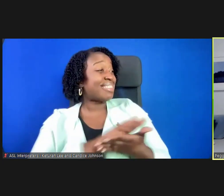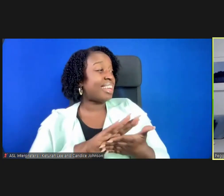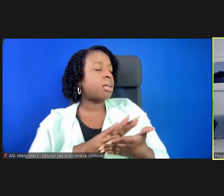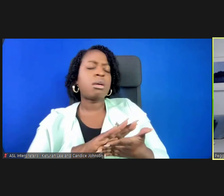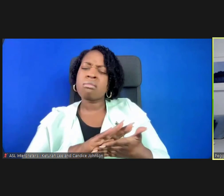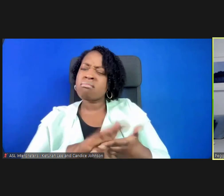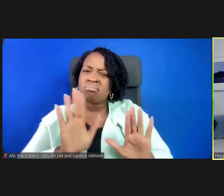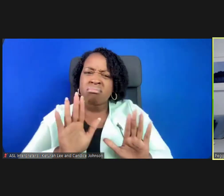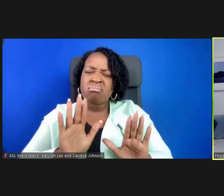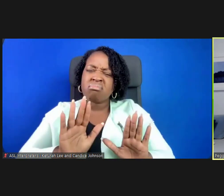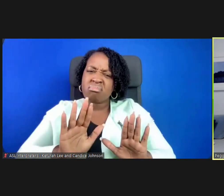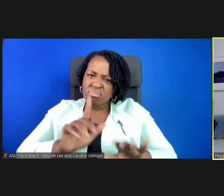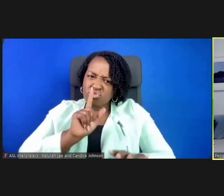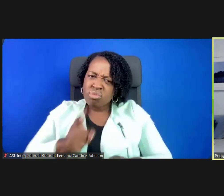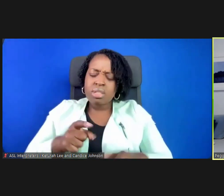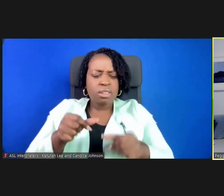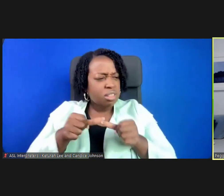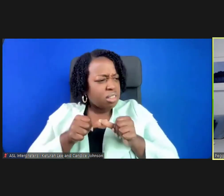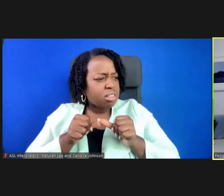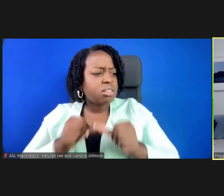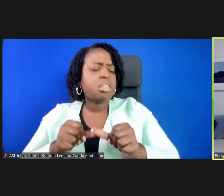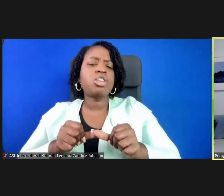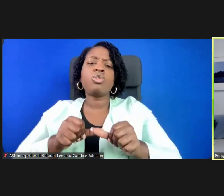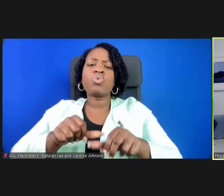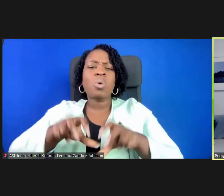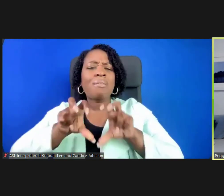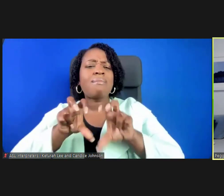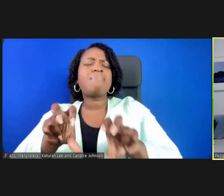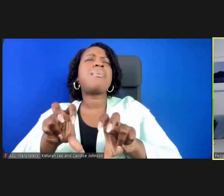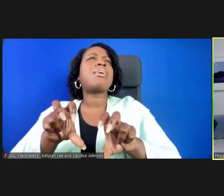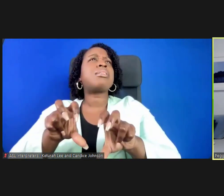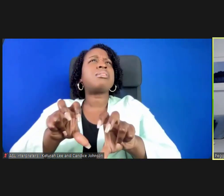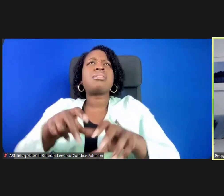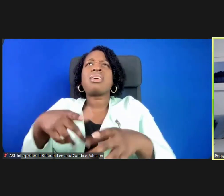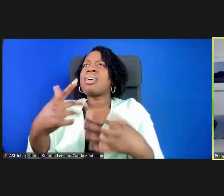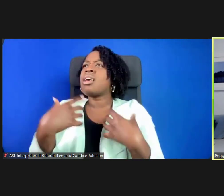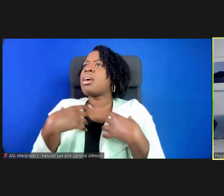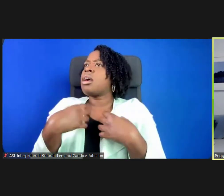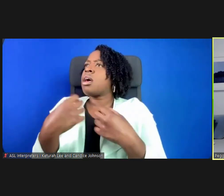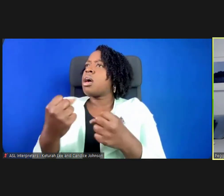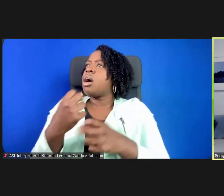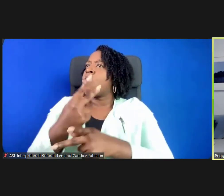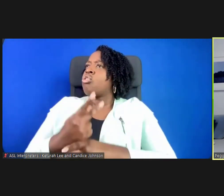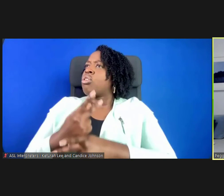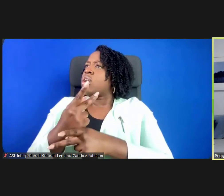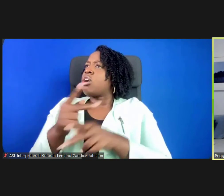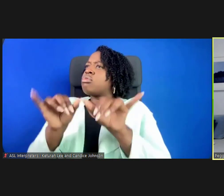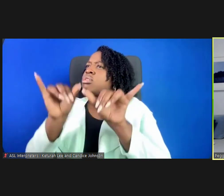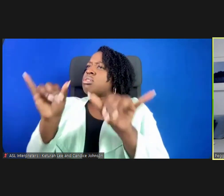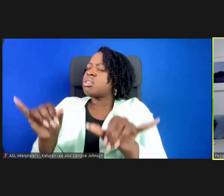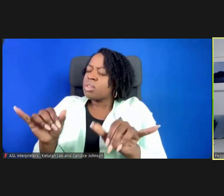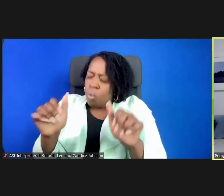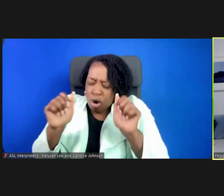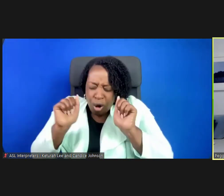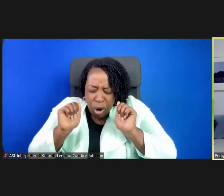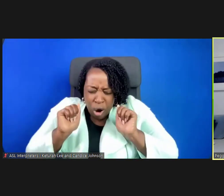invest in a future and a healthcare system where all people